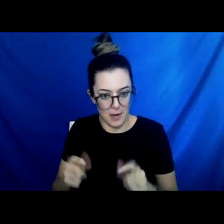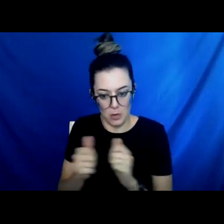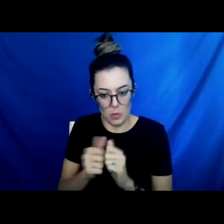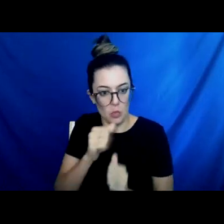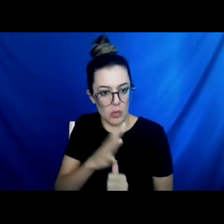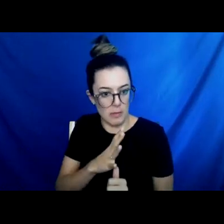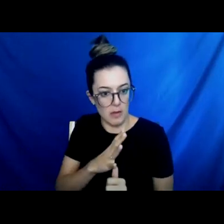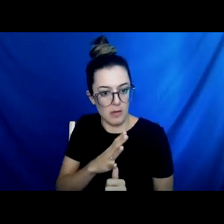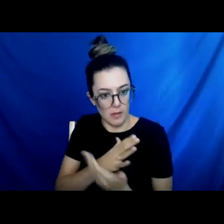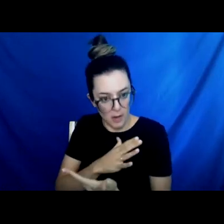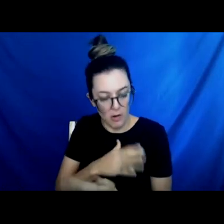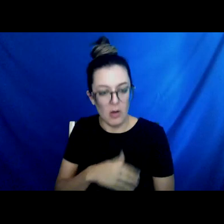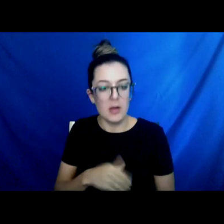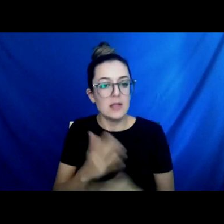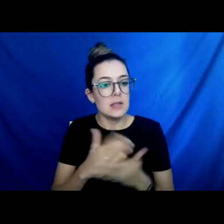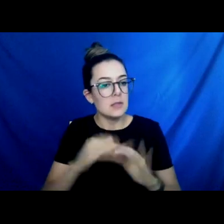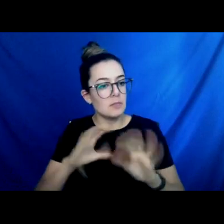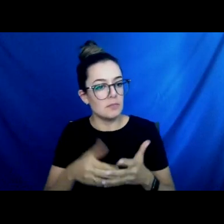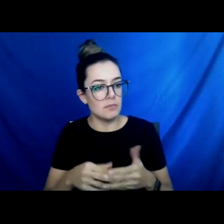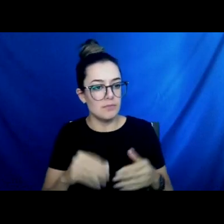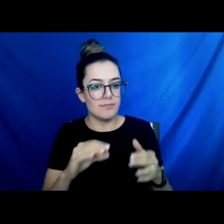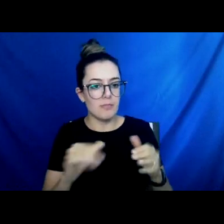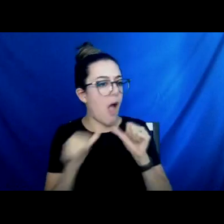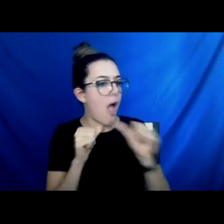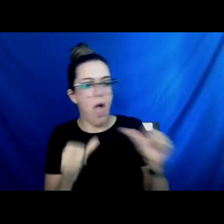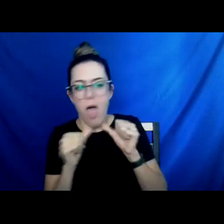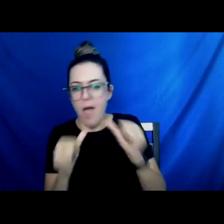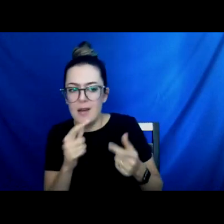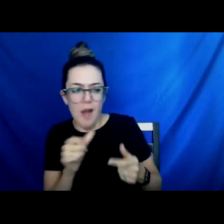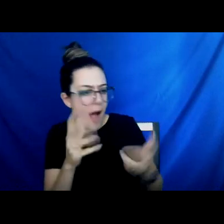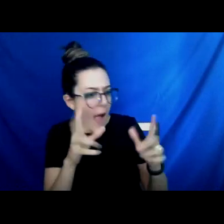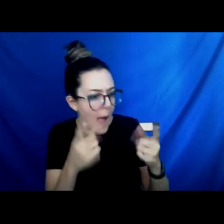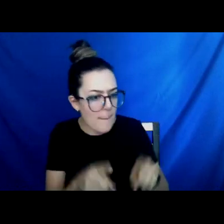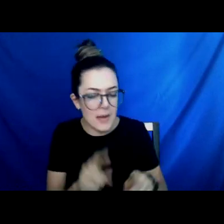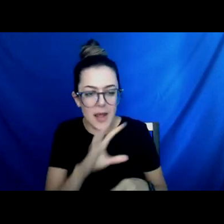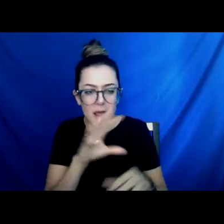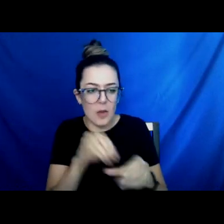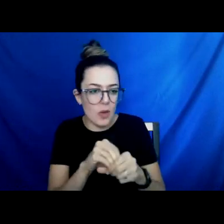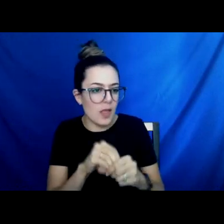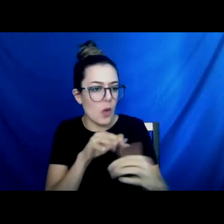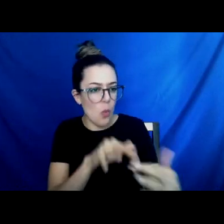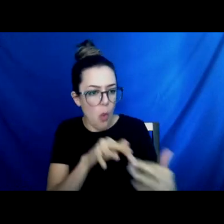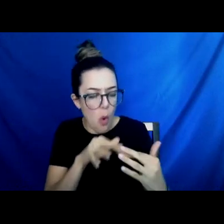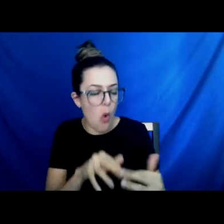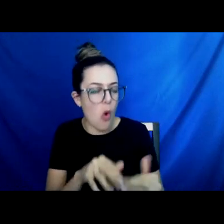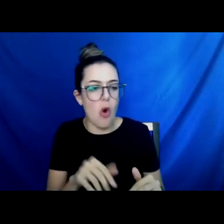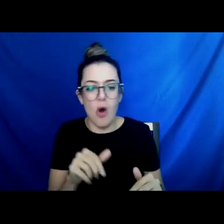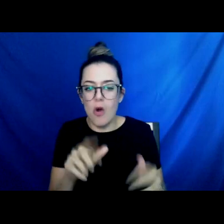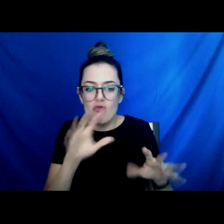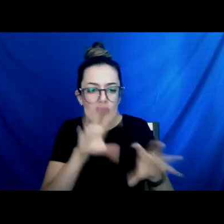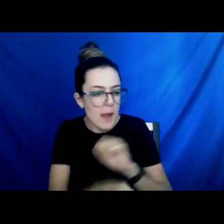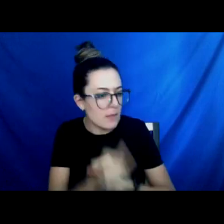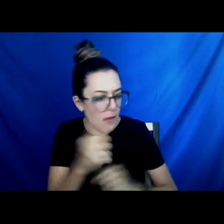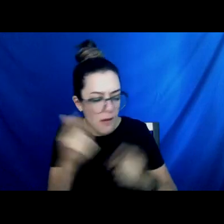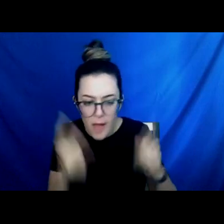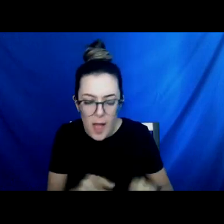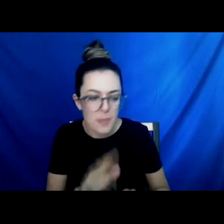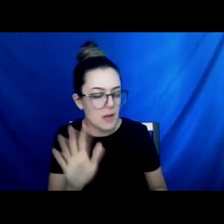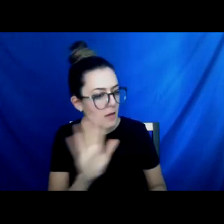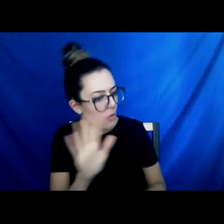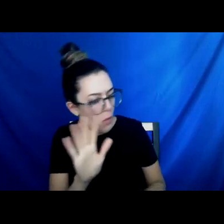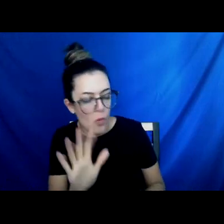there was no sexual violence going on, this was not part of the war, but it's always part of war. And I worked on this subject enough to